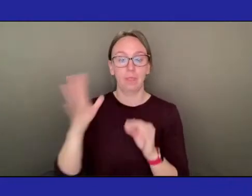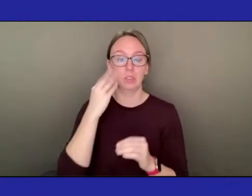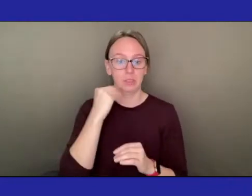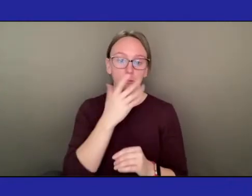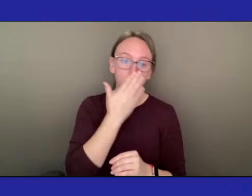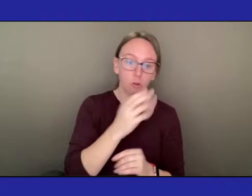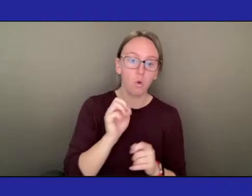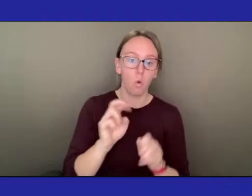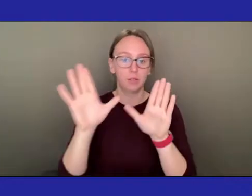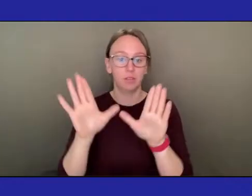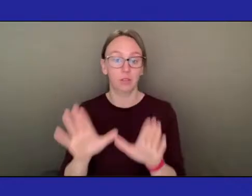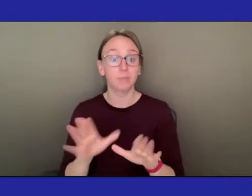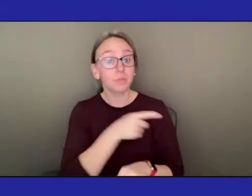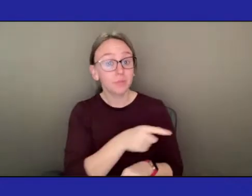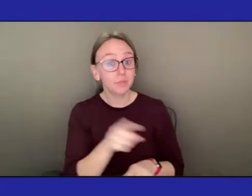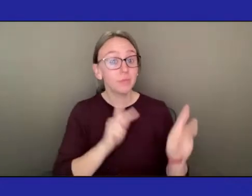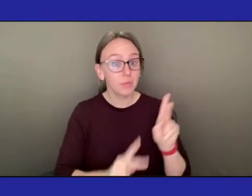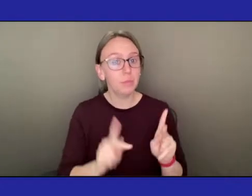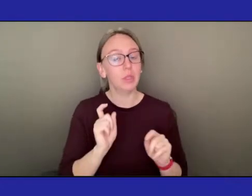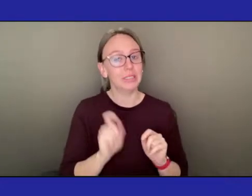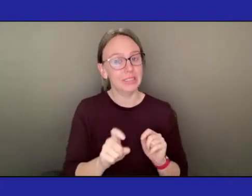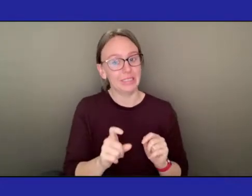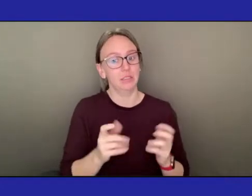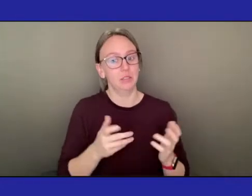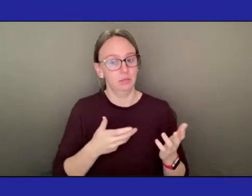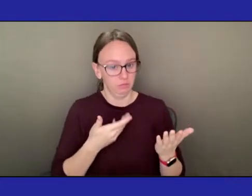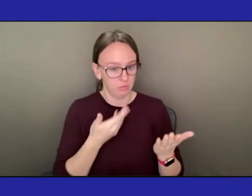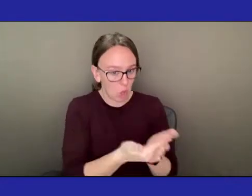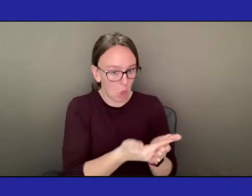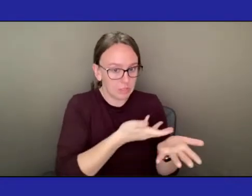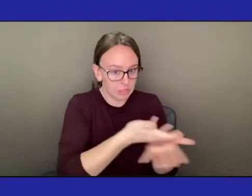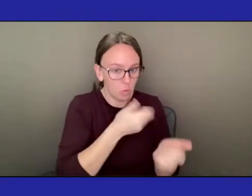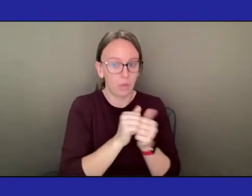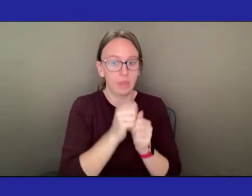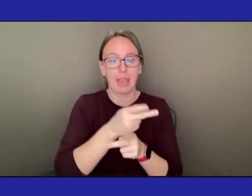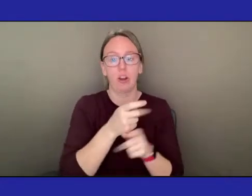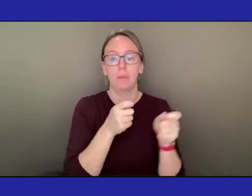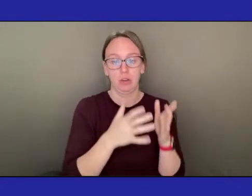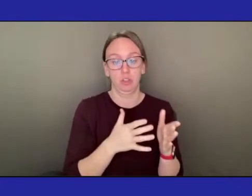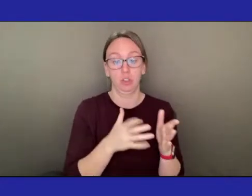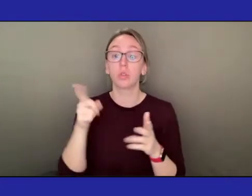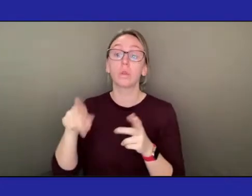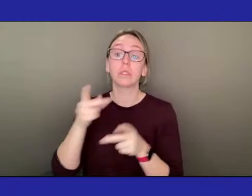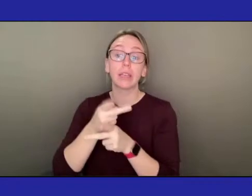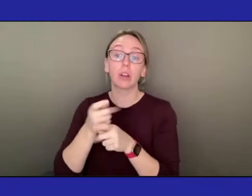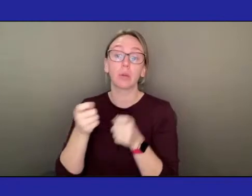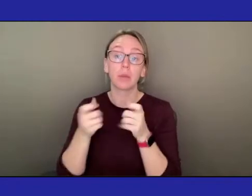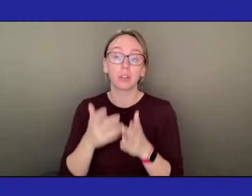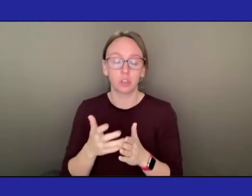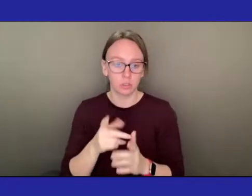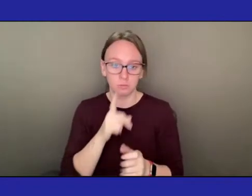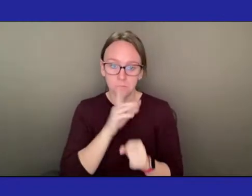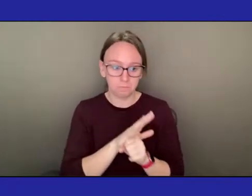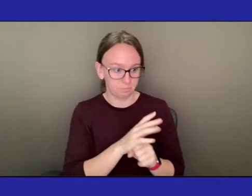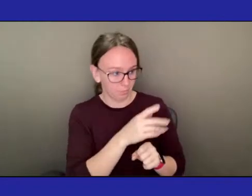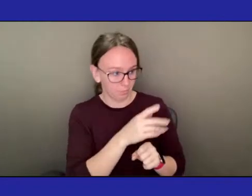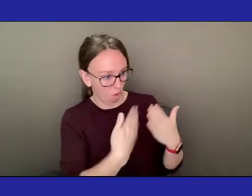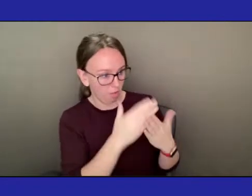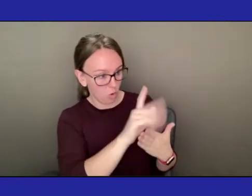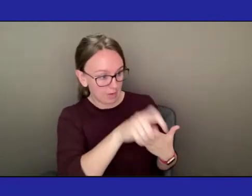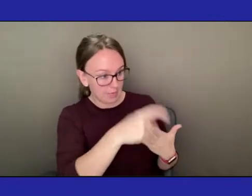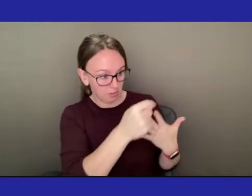really need pretty close interaction with the care managers. The care managers make sure that all of their needs are being met,